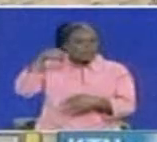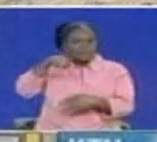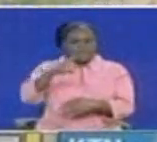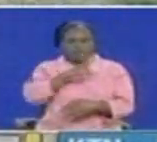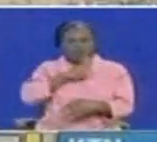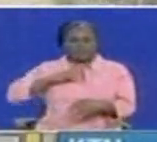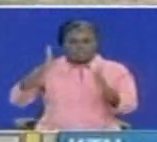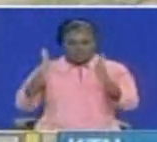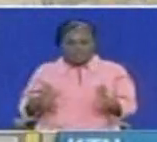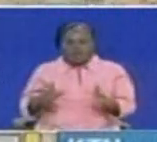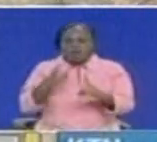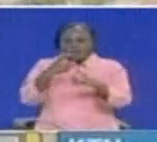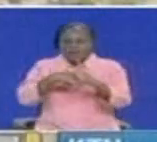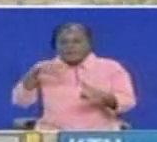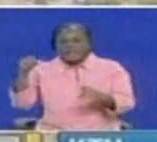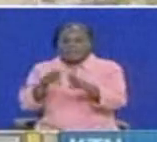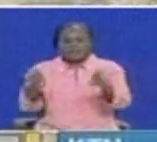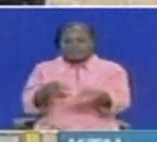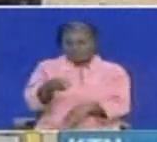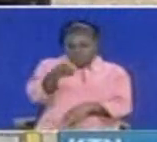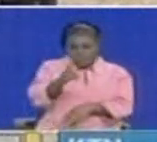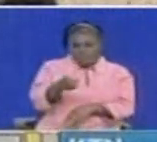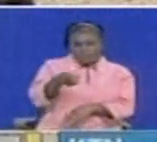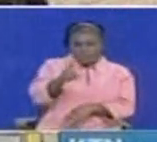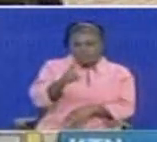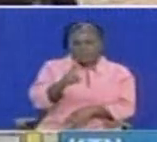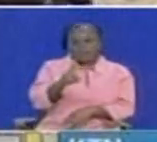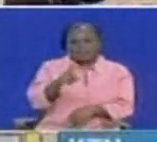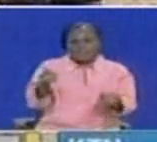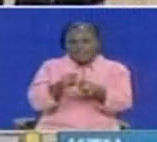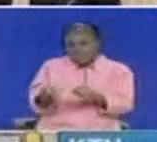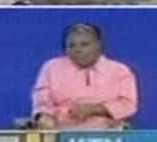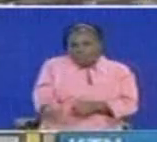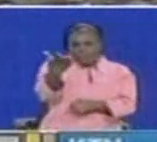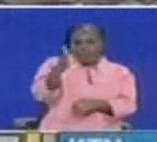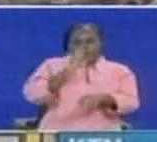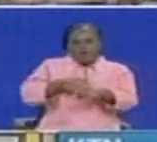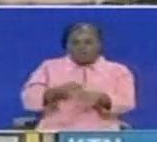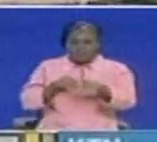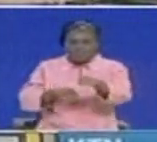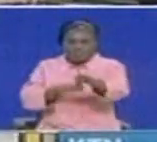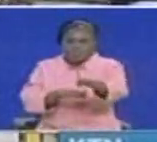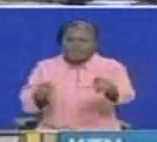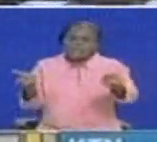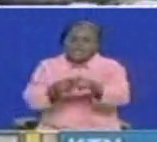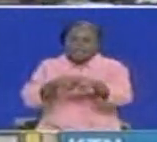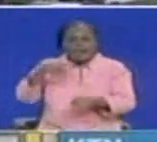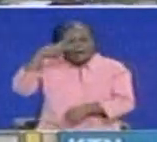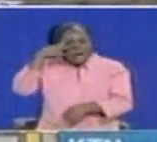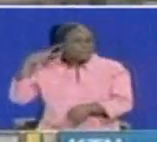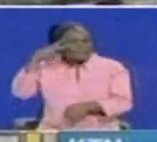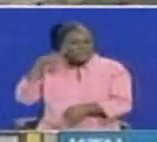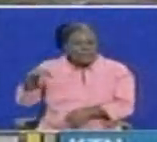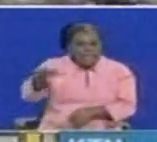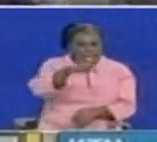Commissioner on the way from a peace meeting, shooting and lobbing grenades at his convoy. It appears that the Al-Shabaab in the region are